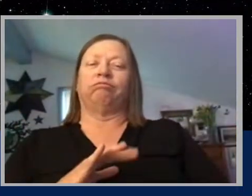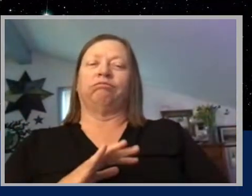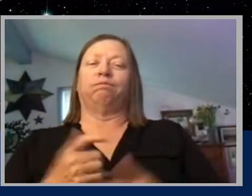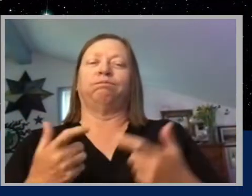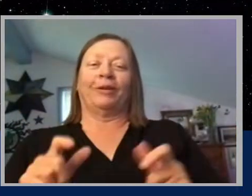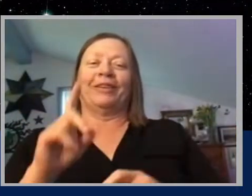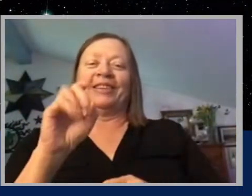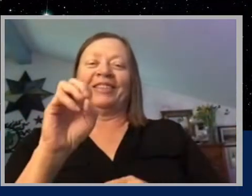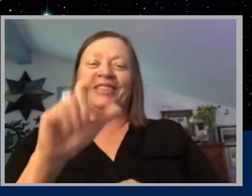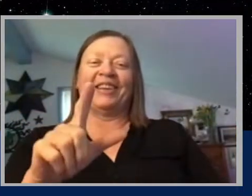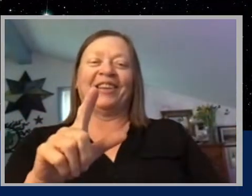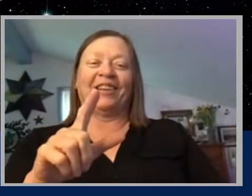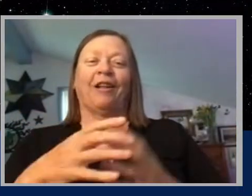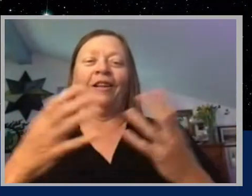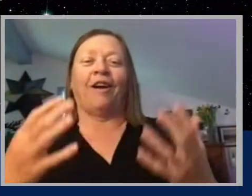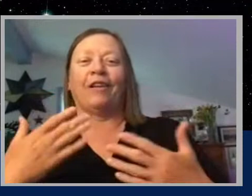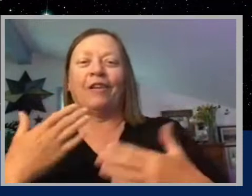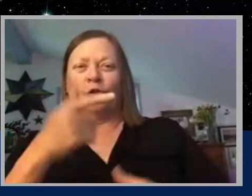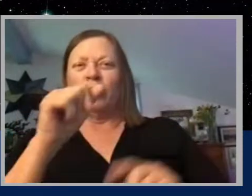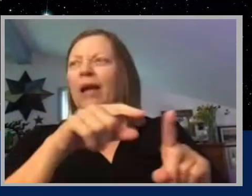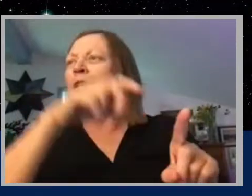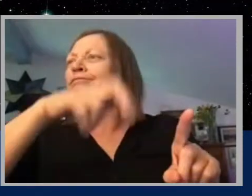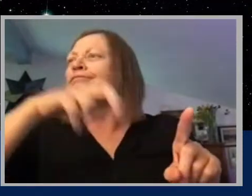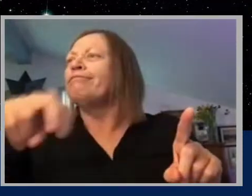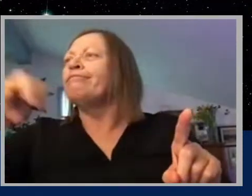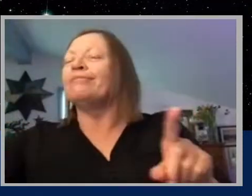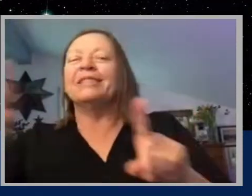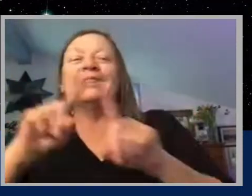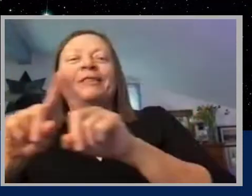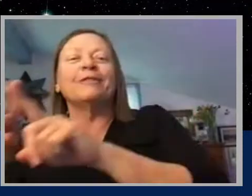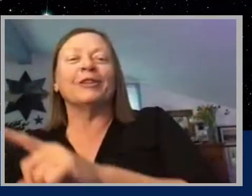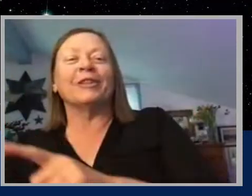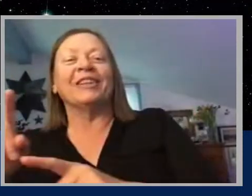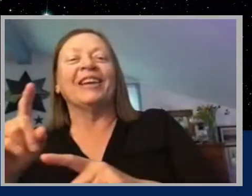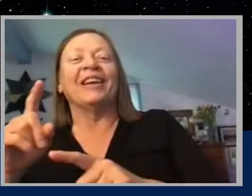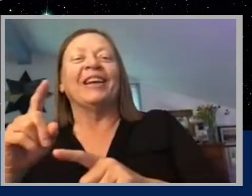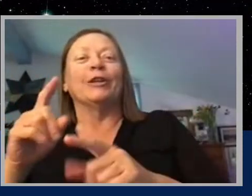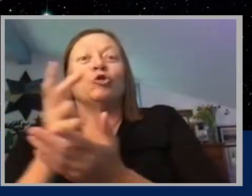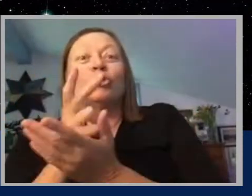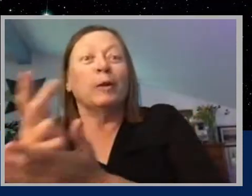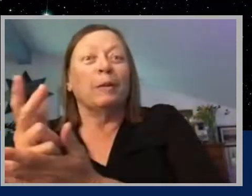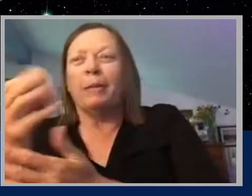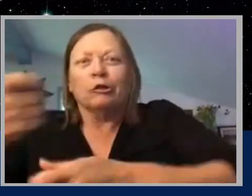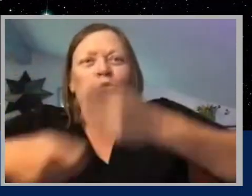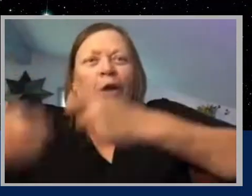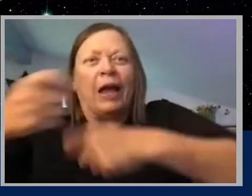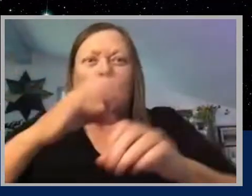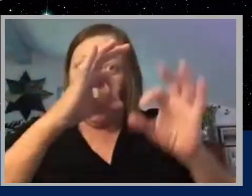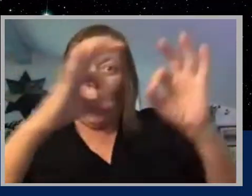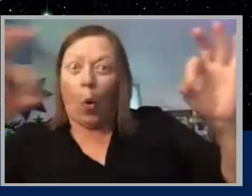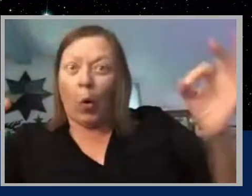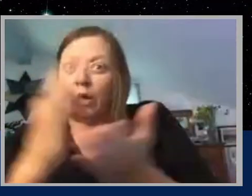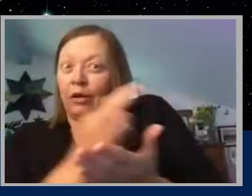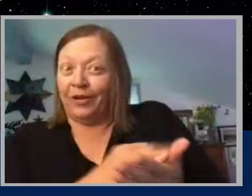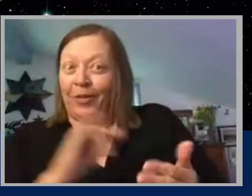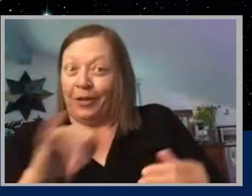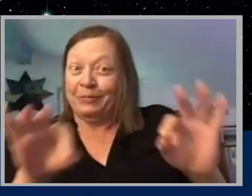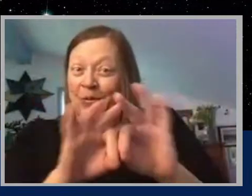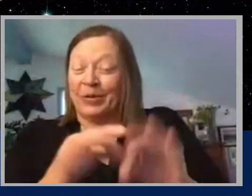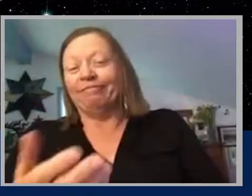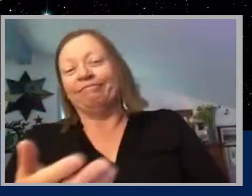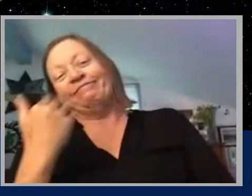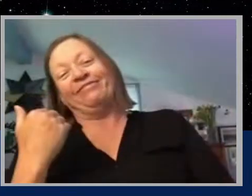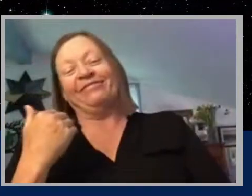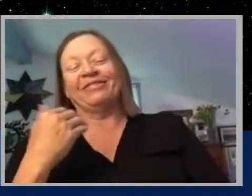come in, too, that you can go get training things with and challenge coins and stuff, as we were just talking about as well. Nice. So come on out for Fleet Week. Sorry, I had to plug